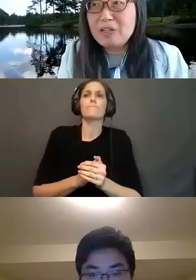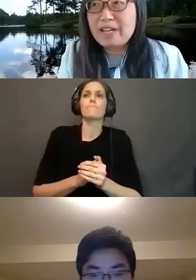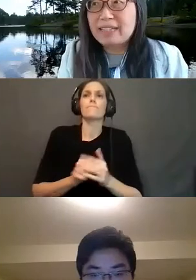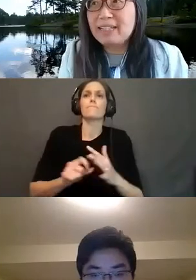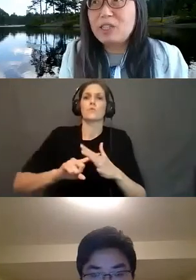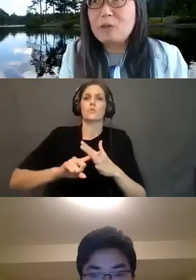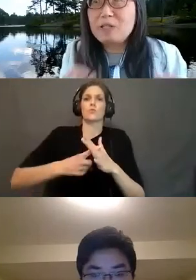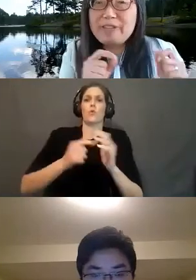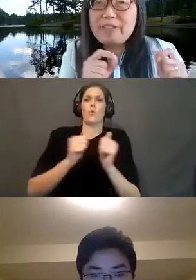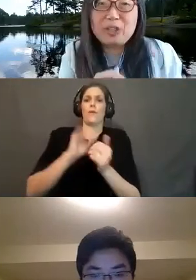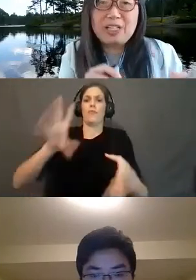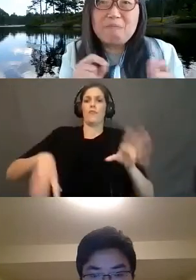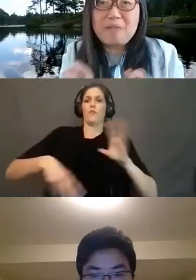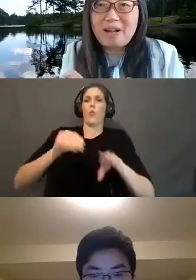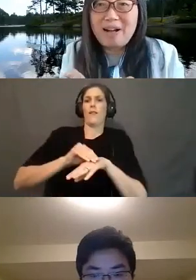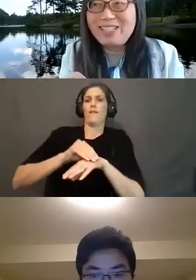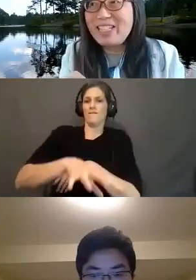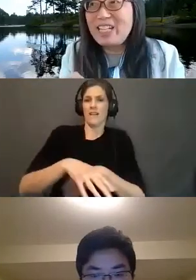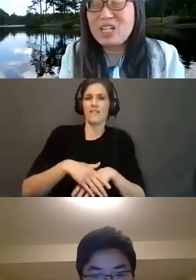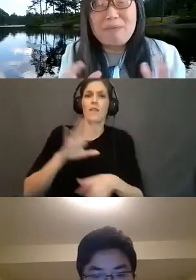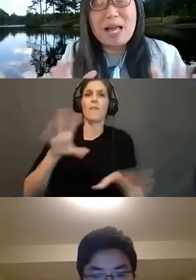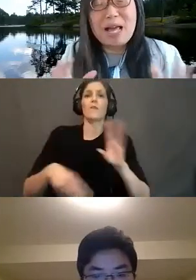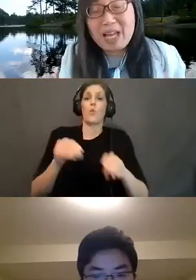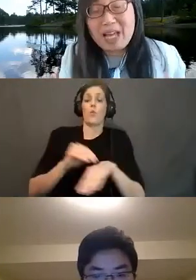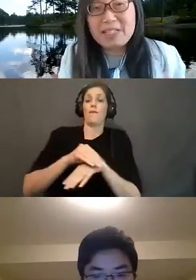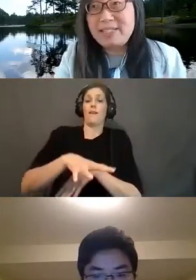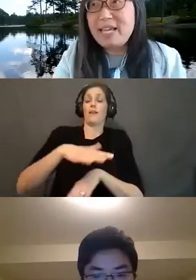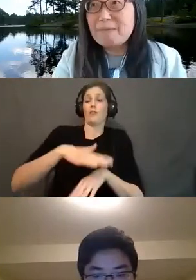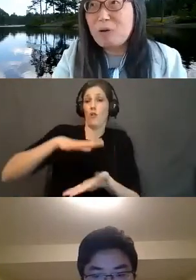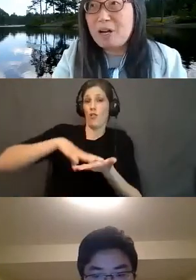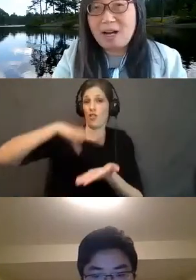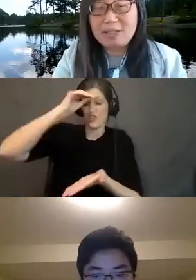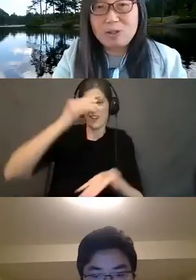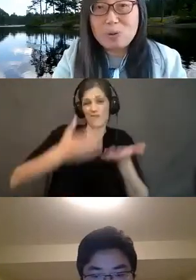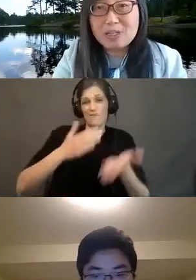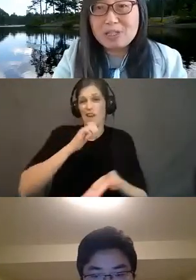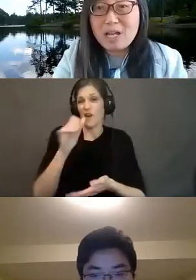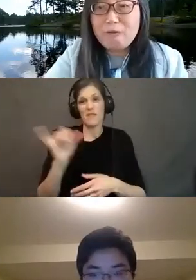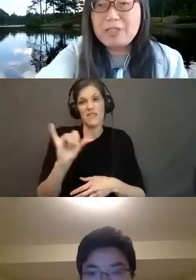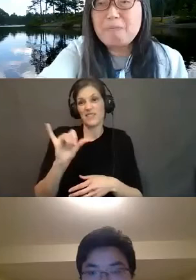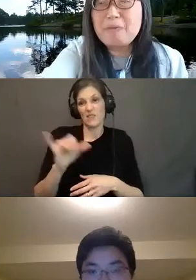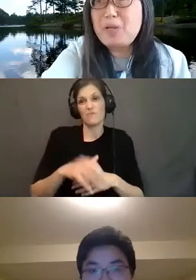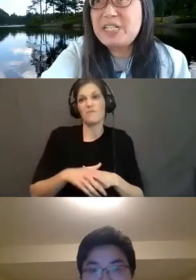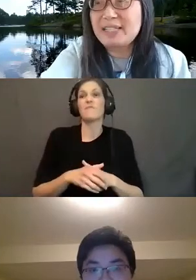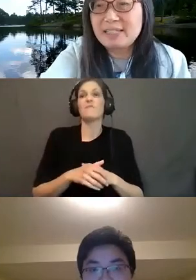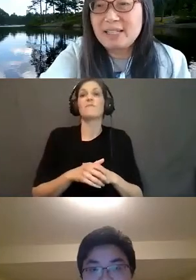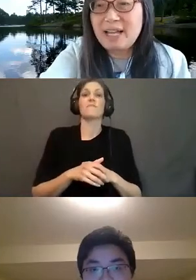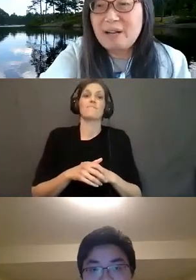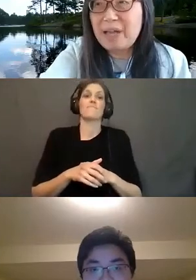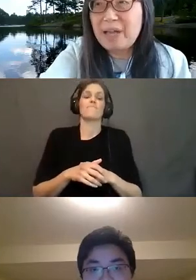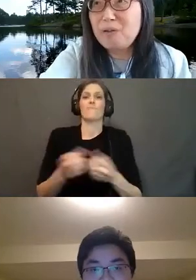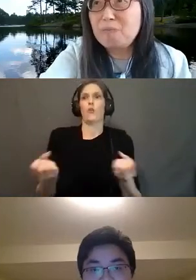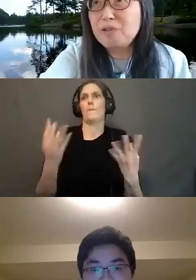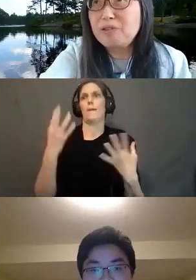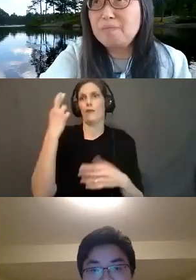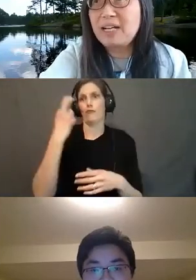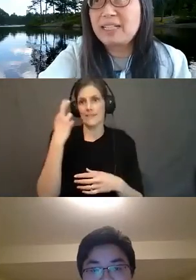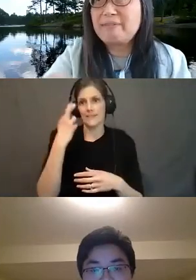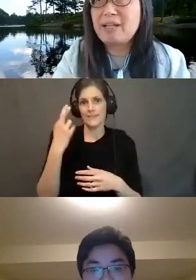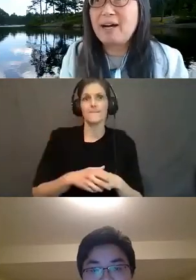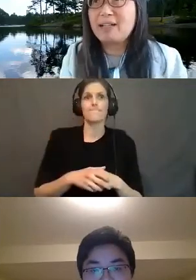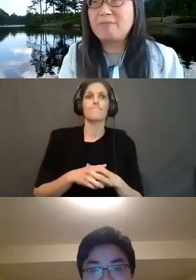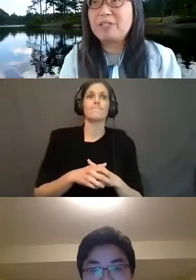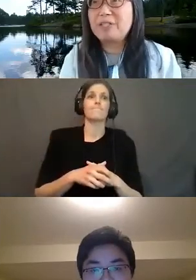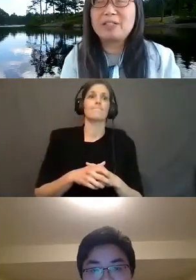with total effect. The total effect of curriculum on learning might not be the same across all the schools for a number of reasons. Howard Bloom